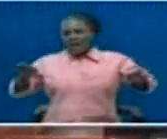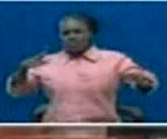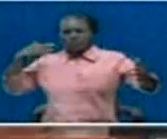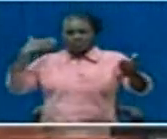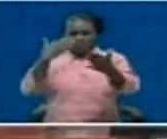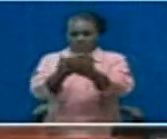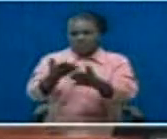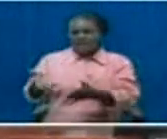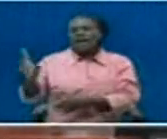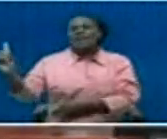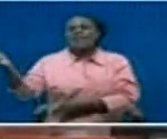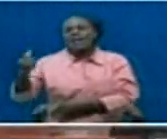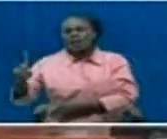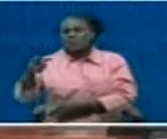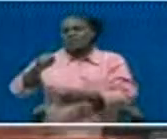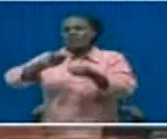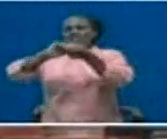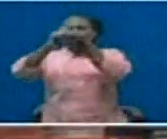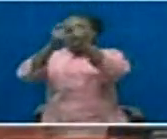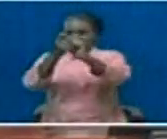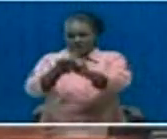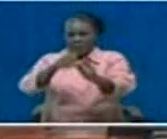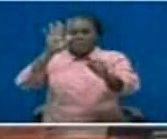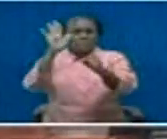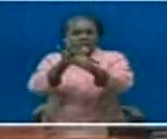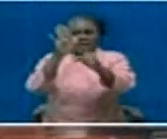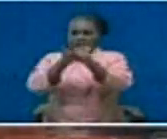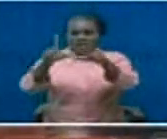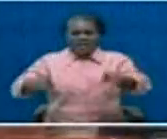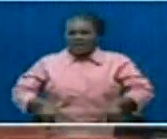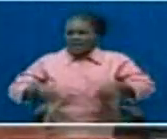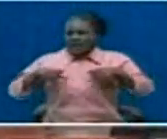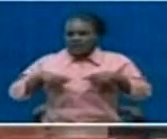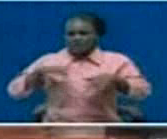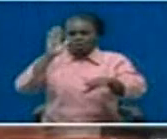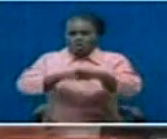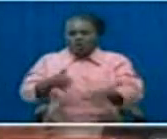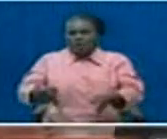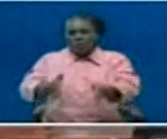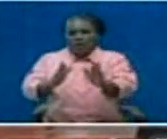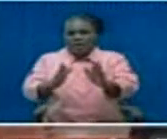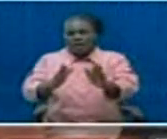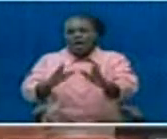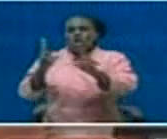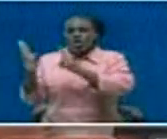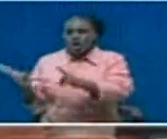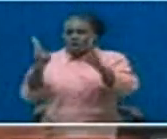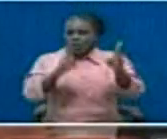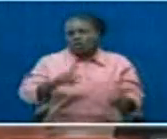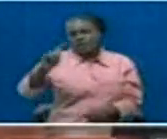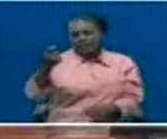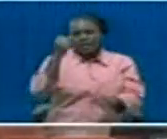to the capital. And they are changing millions of lives along the way. Ordinary Kenyans